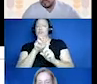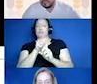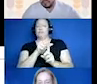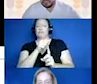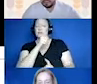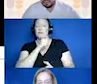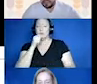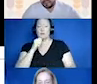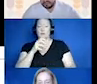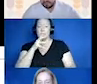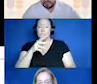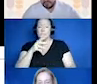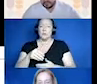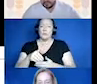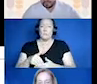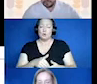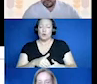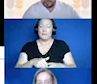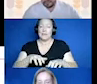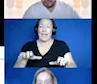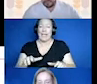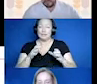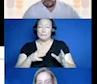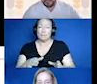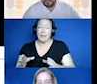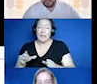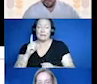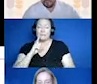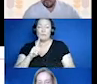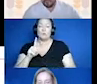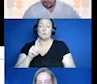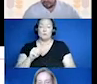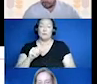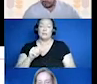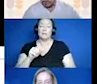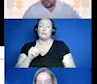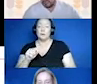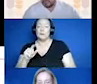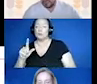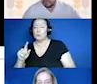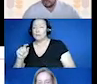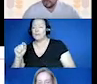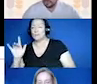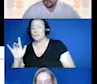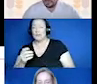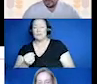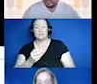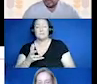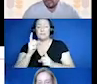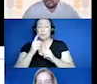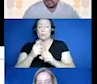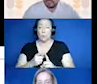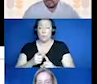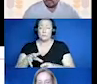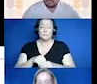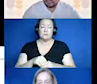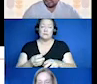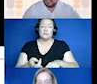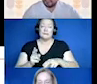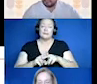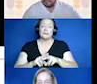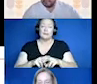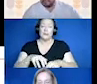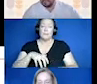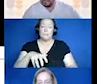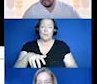Arizona Maternal Mortality Action Plan for 2020-2025. We have several goals in this action plan, including increasing pregnant